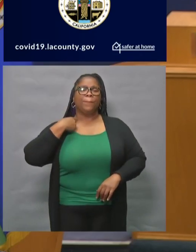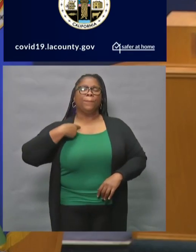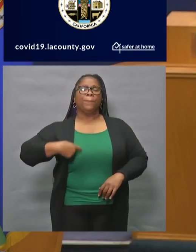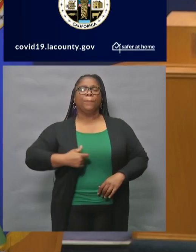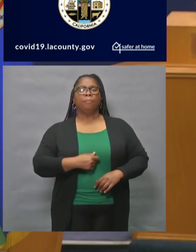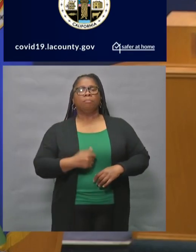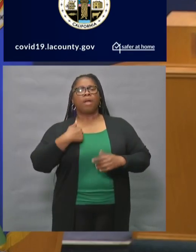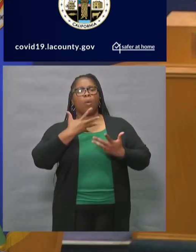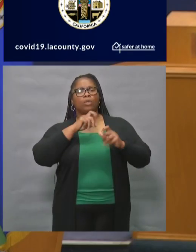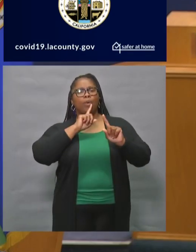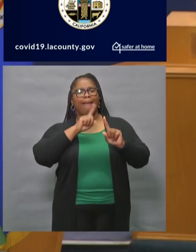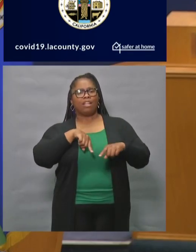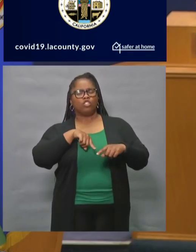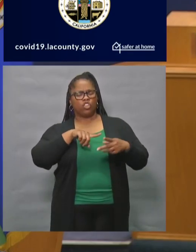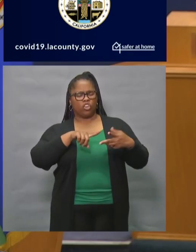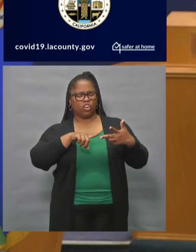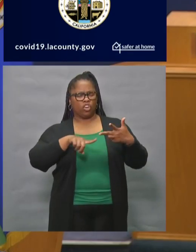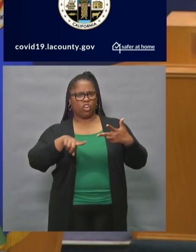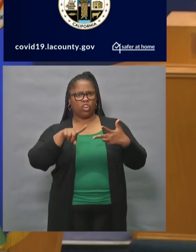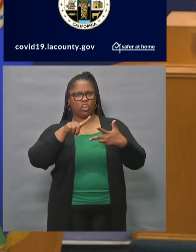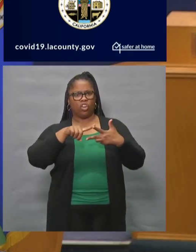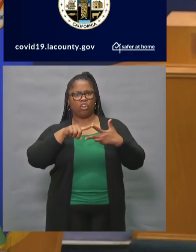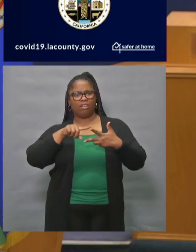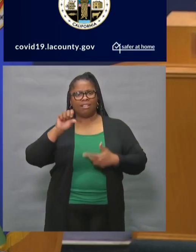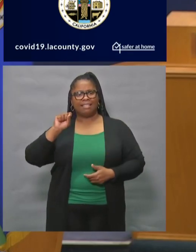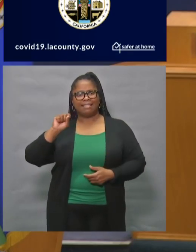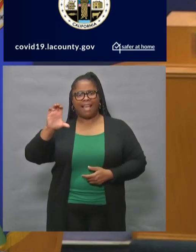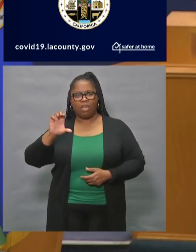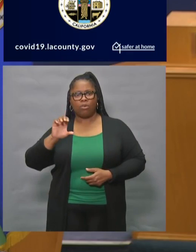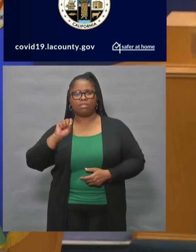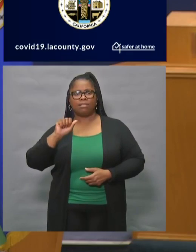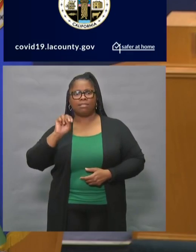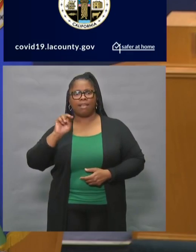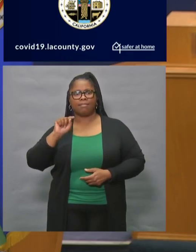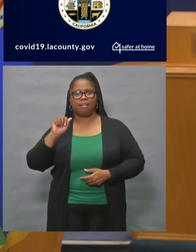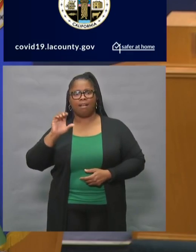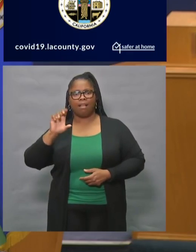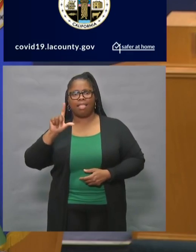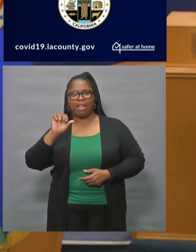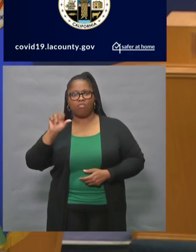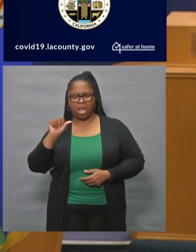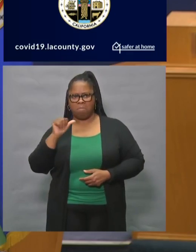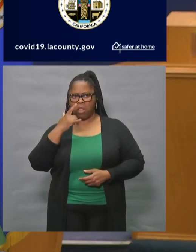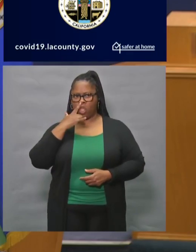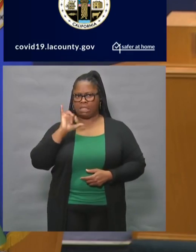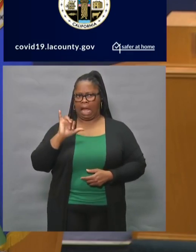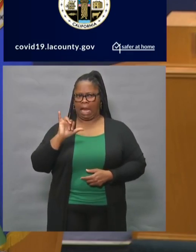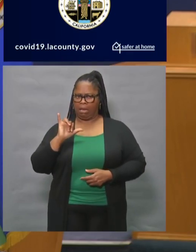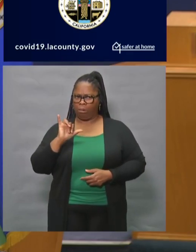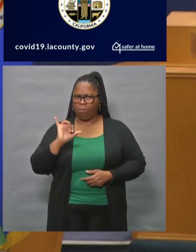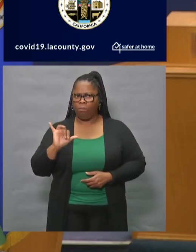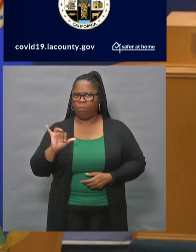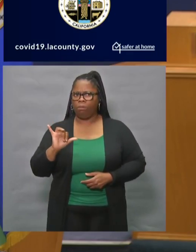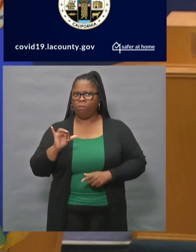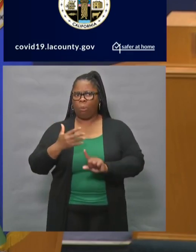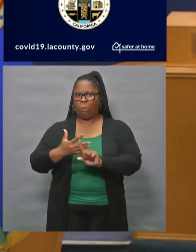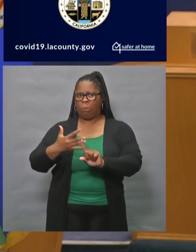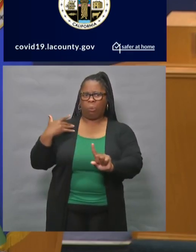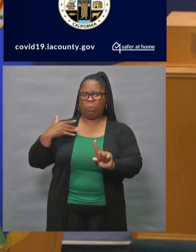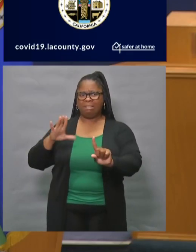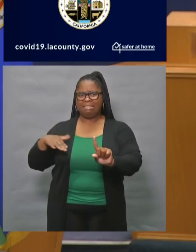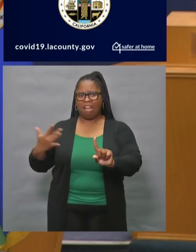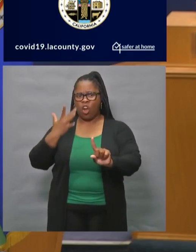the question about Santa Clara and the fact that, it looks like there was an early death. Do we anticipate there were